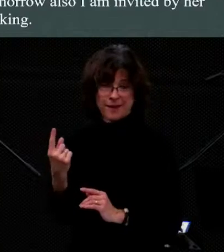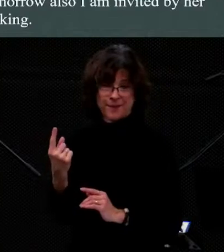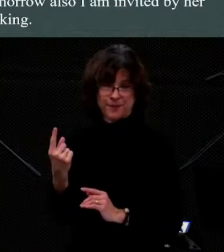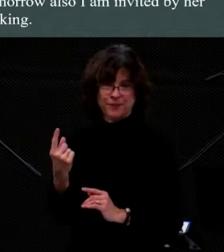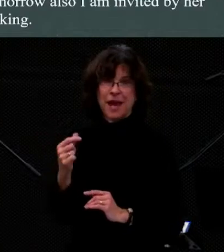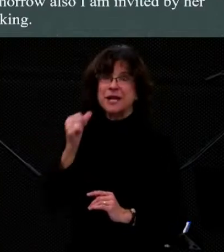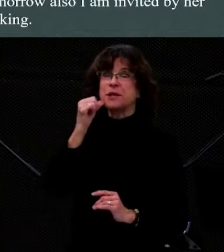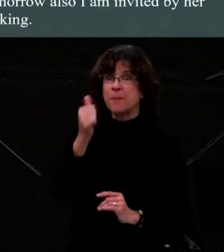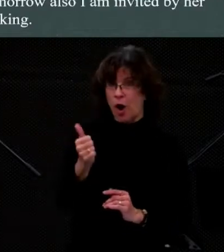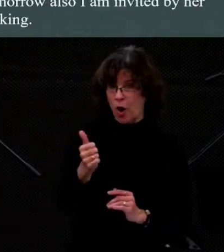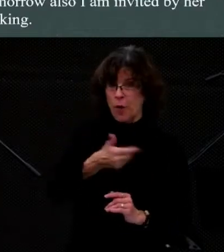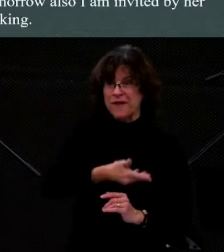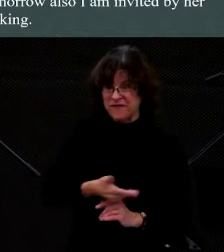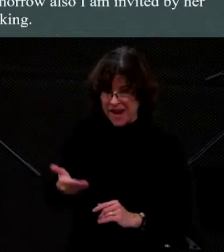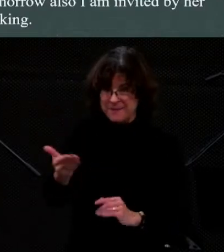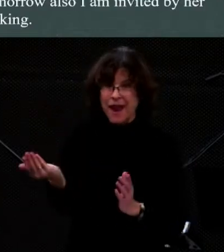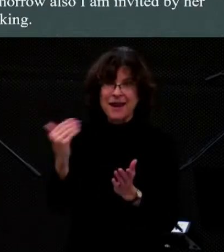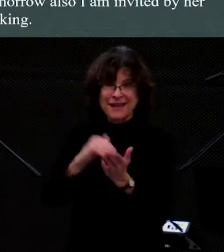I'm also